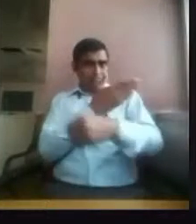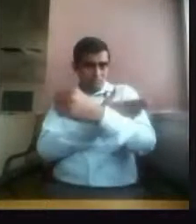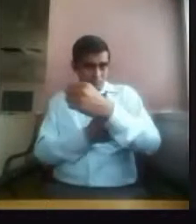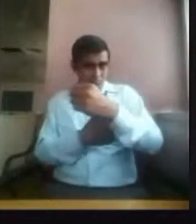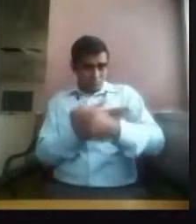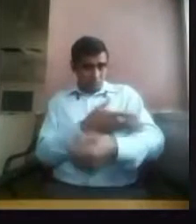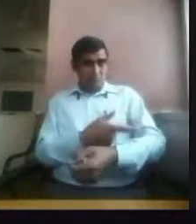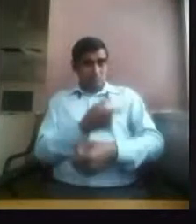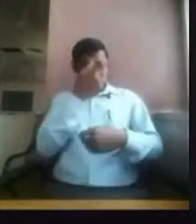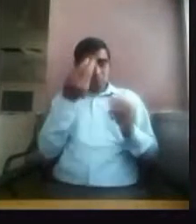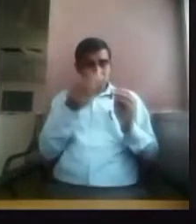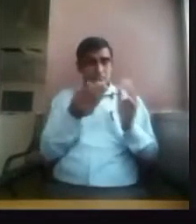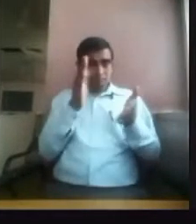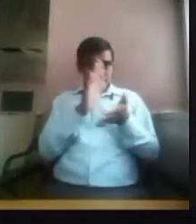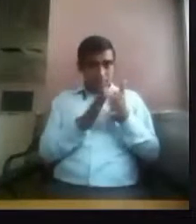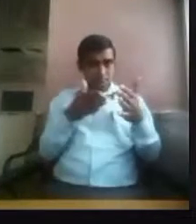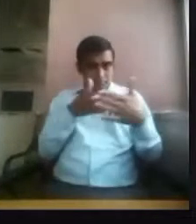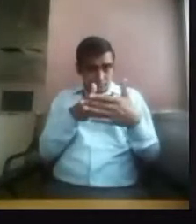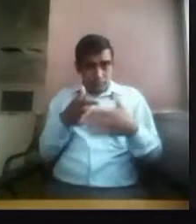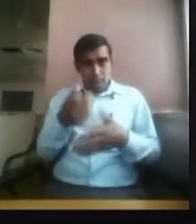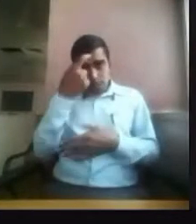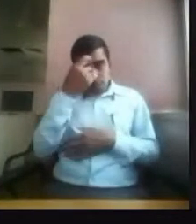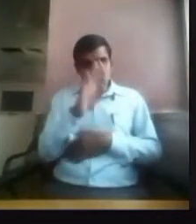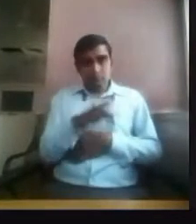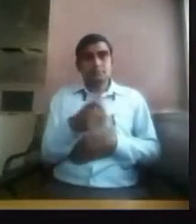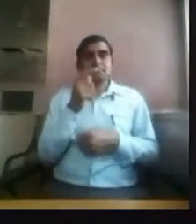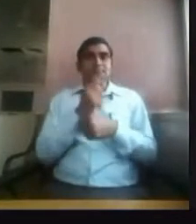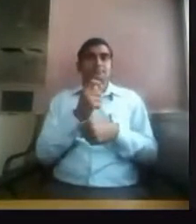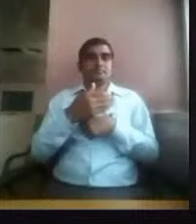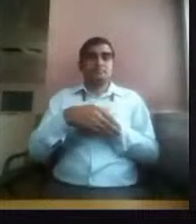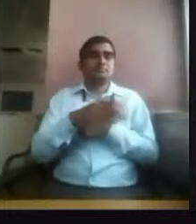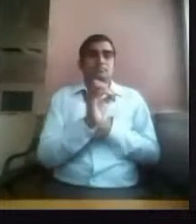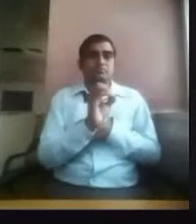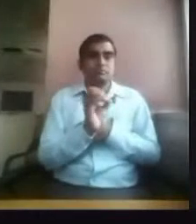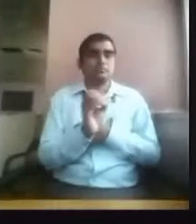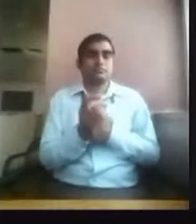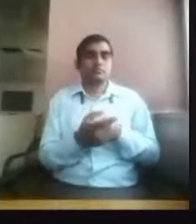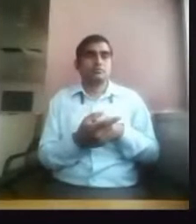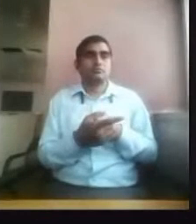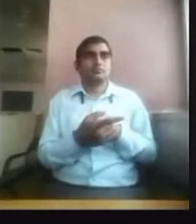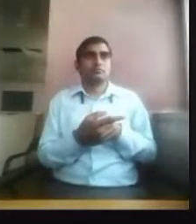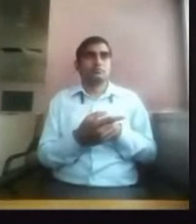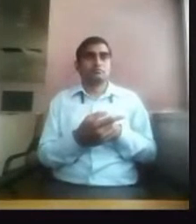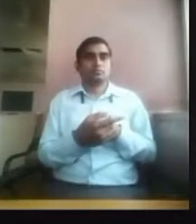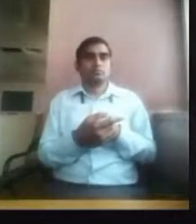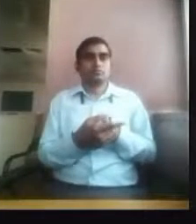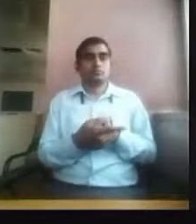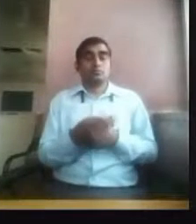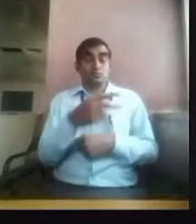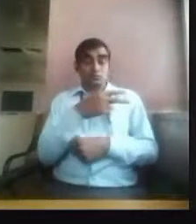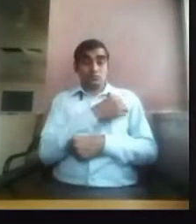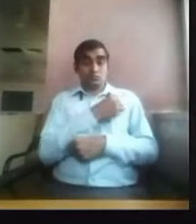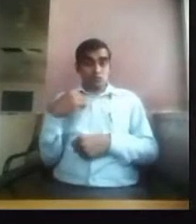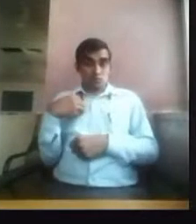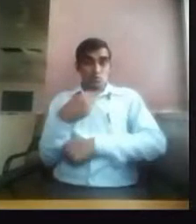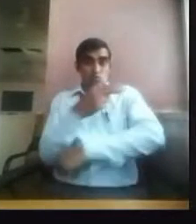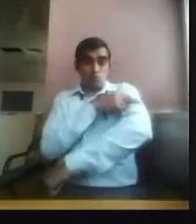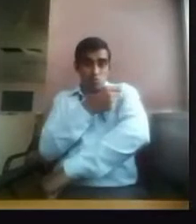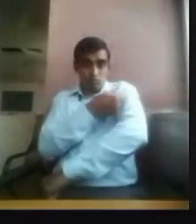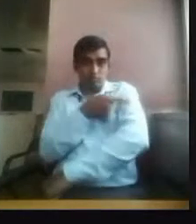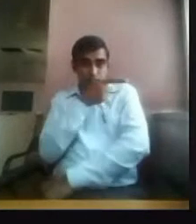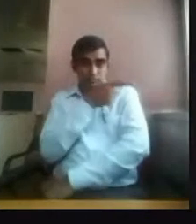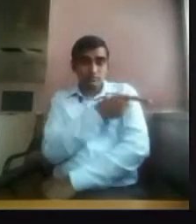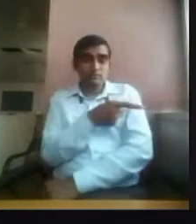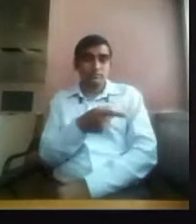There's some problem with regard to her hand and it hurts probably and she can't work so much.